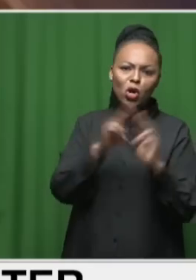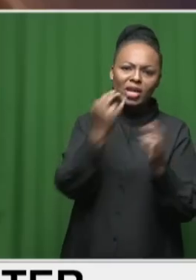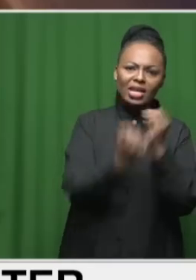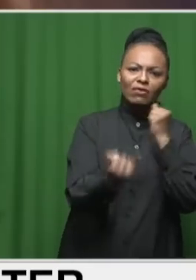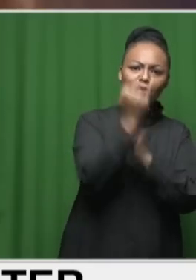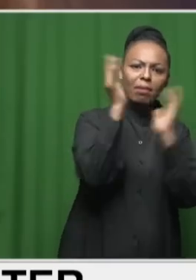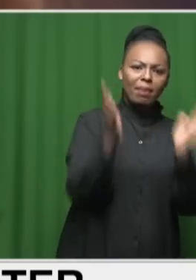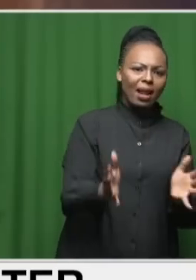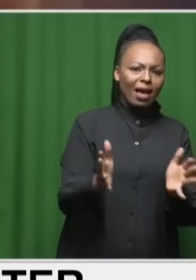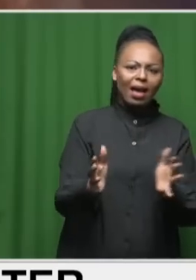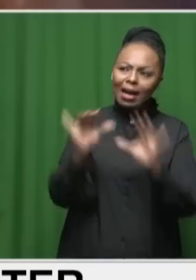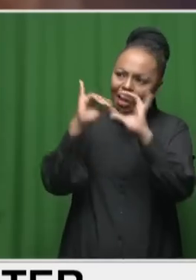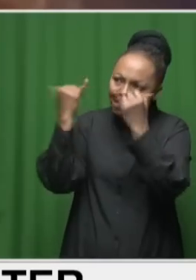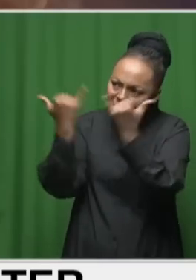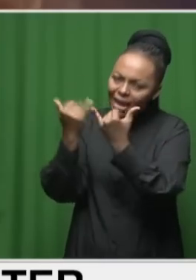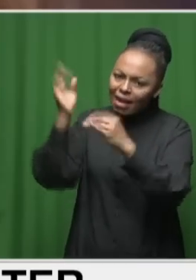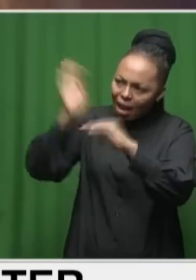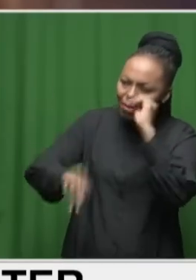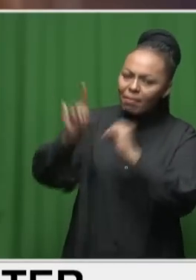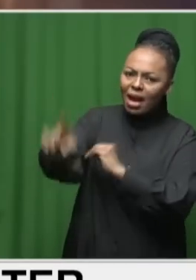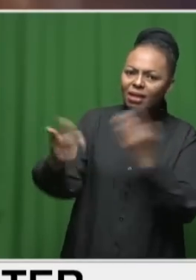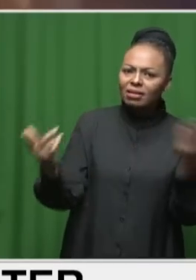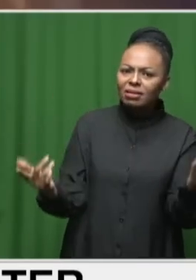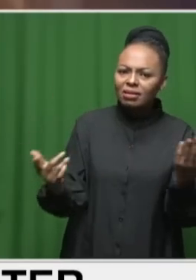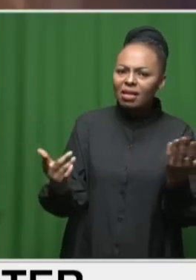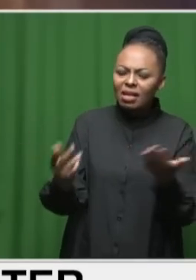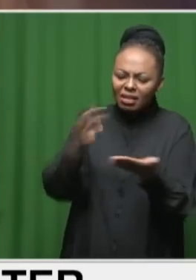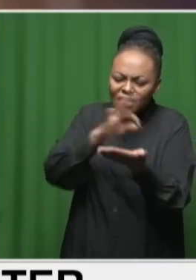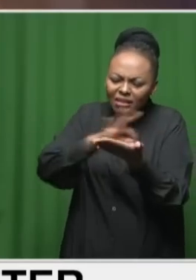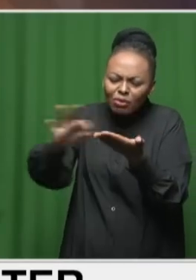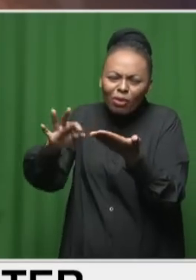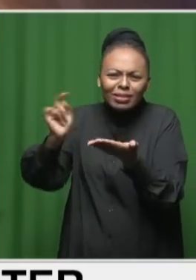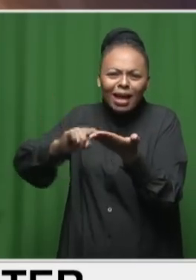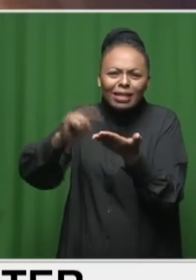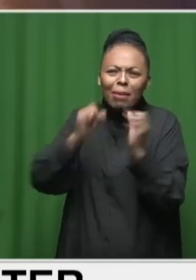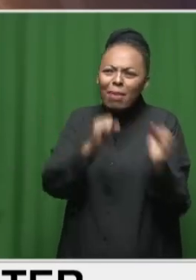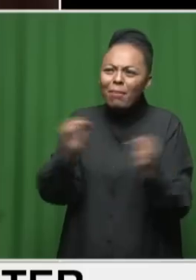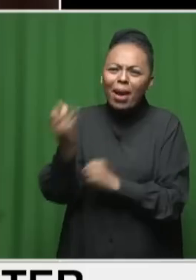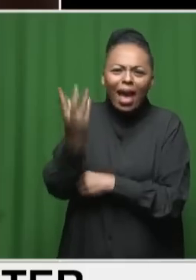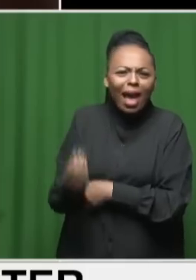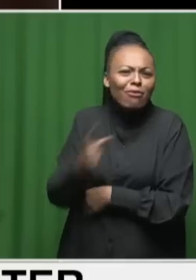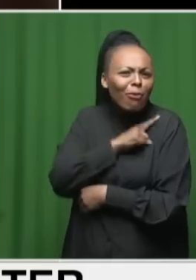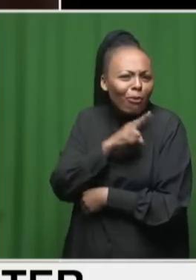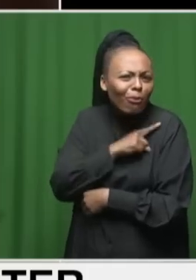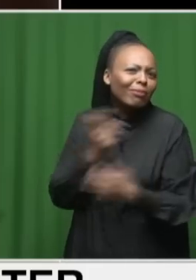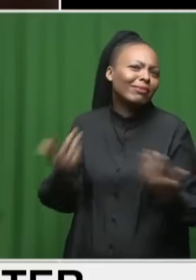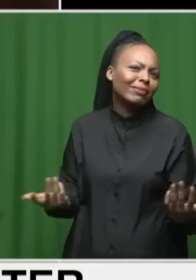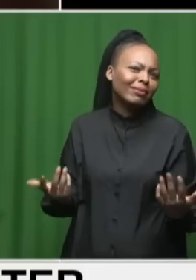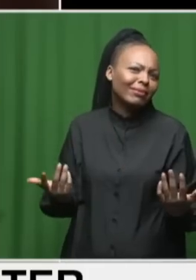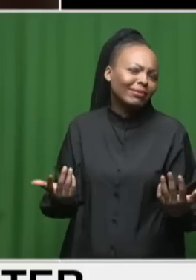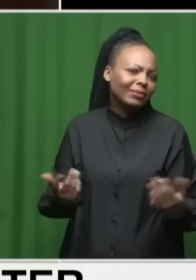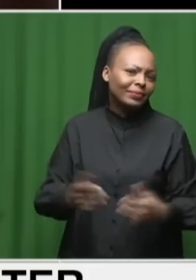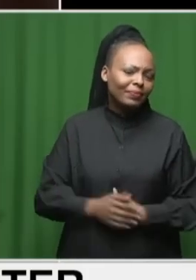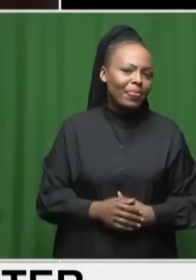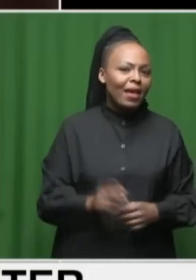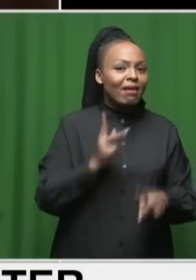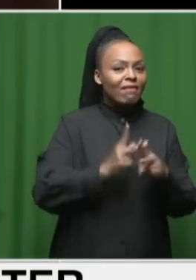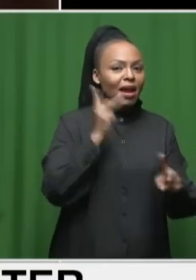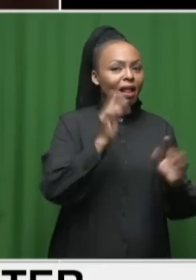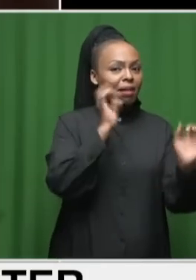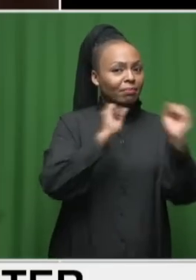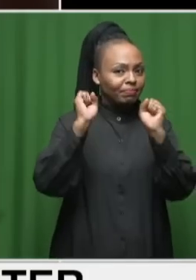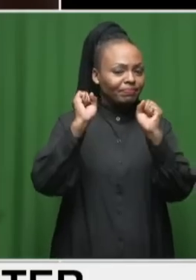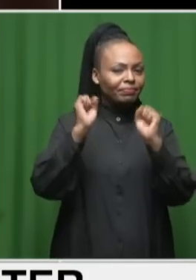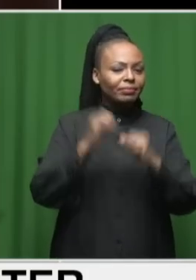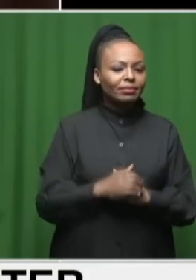individuals. And how come they still have the contract? All right. And your final word, Gayton? Well, just